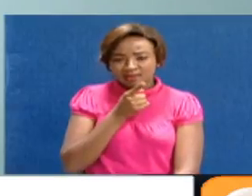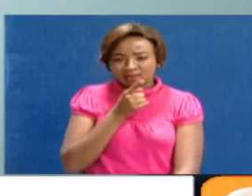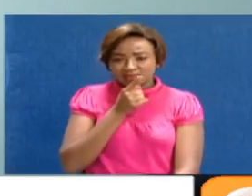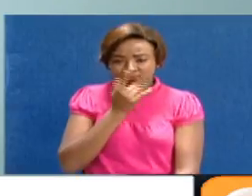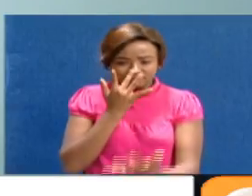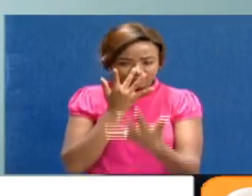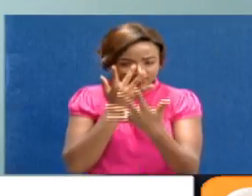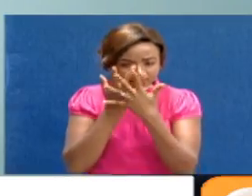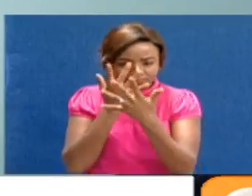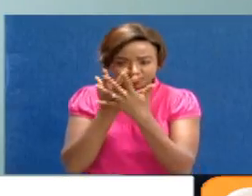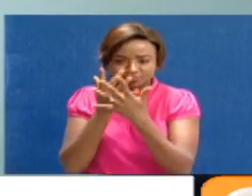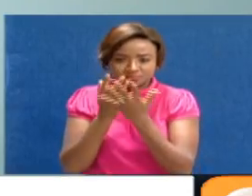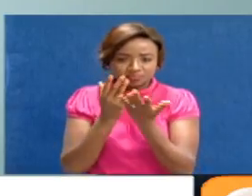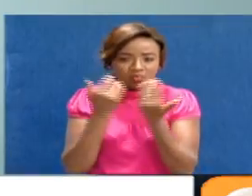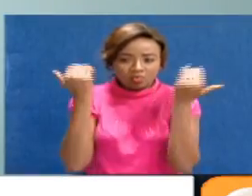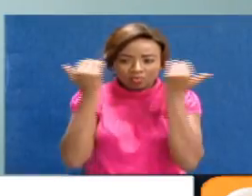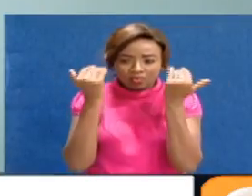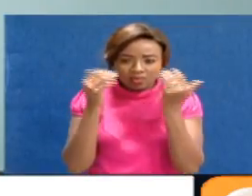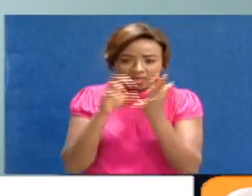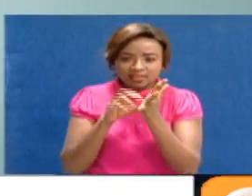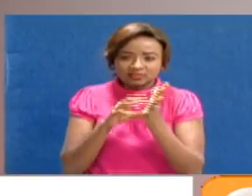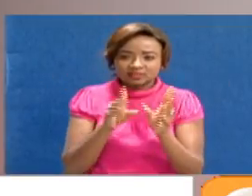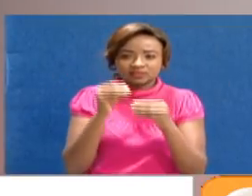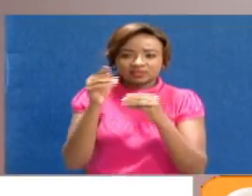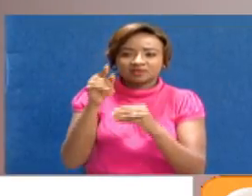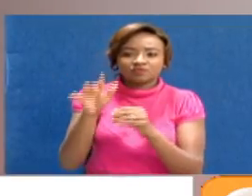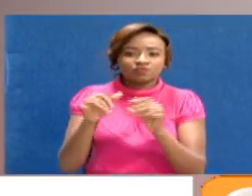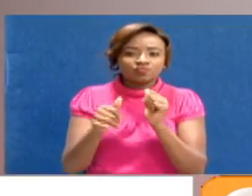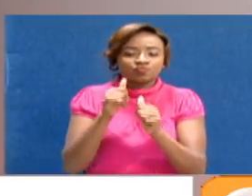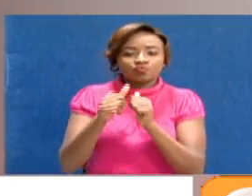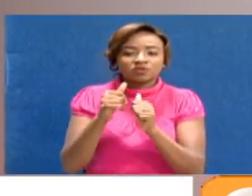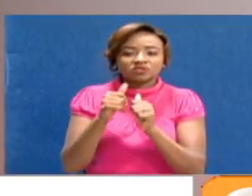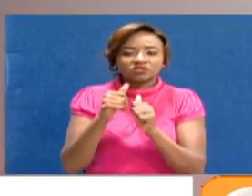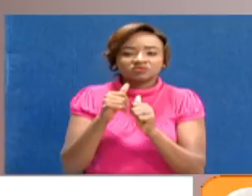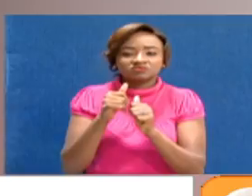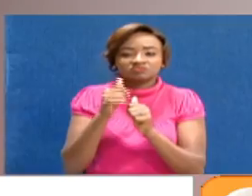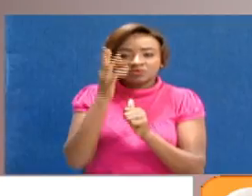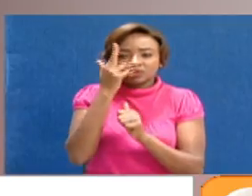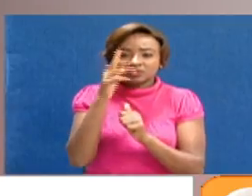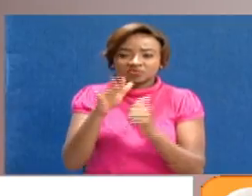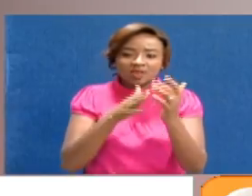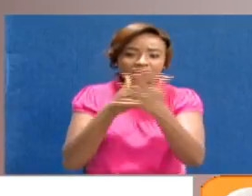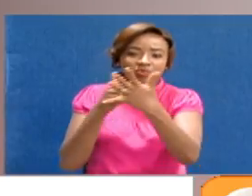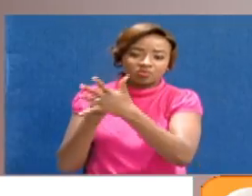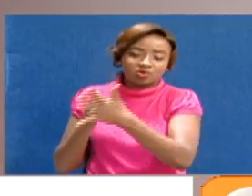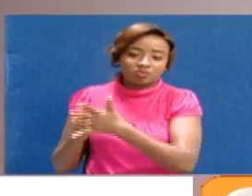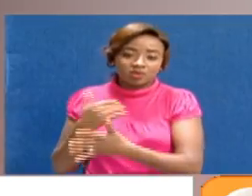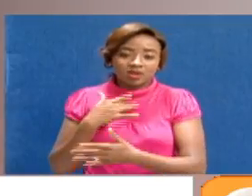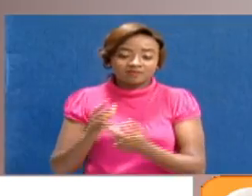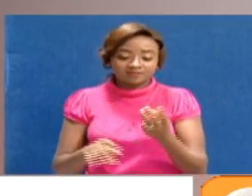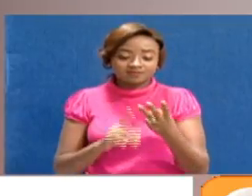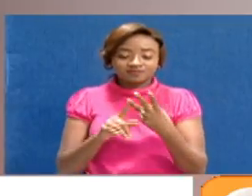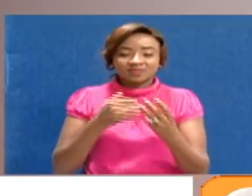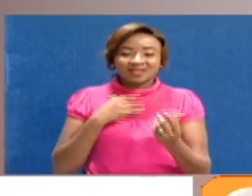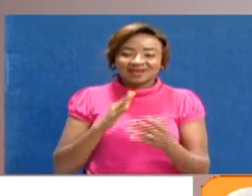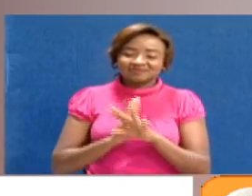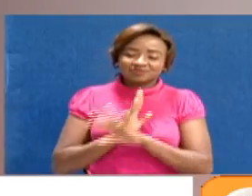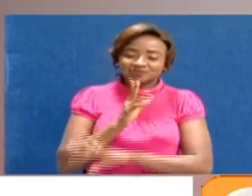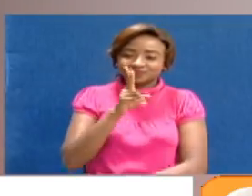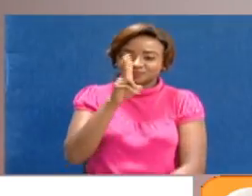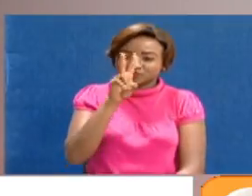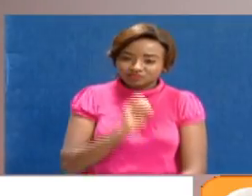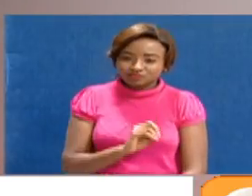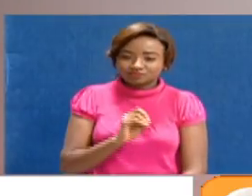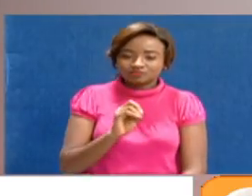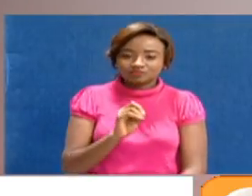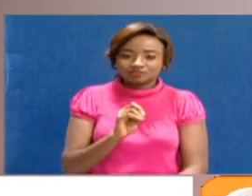of corruption cases in Kenya? Thank you. There has been over 20 mega scandals for